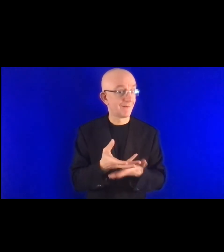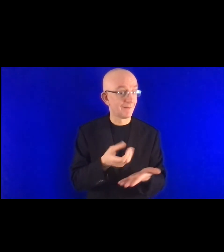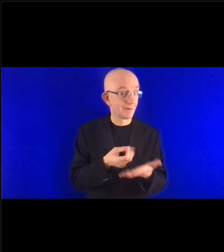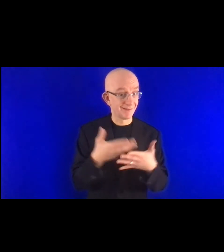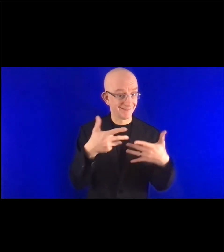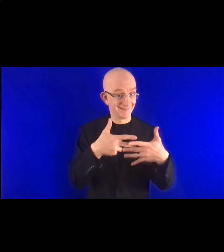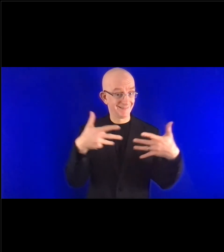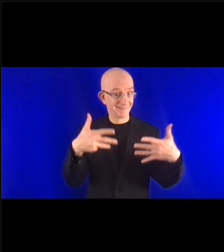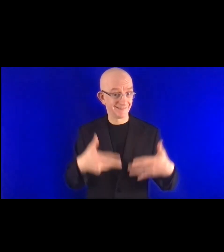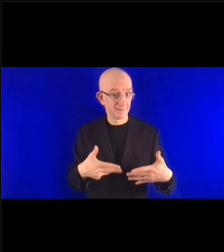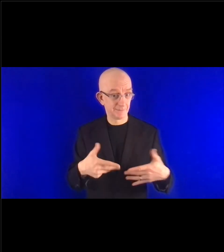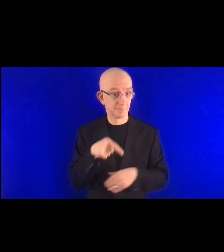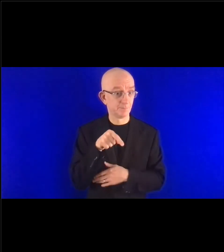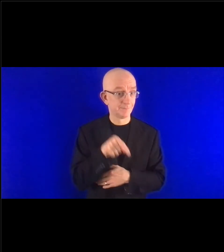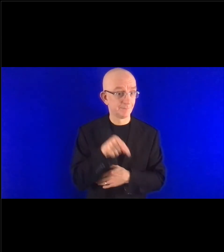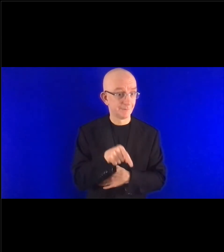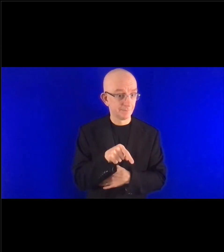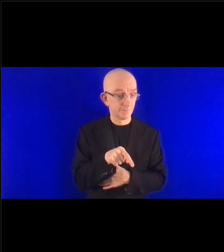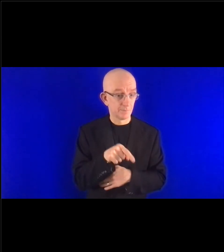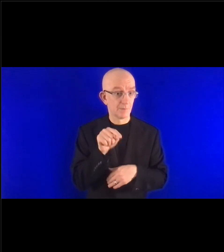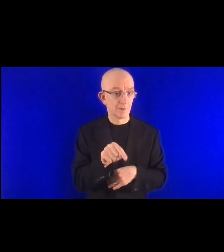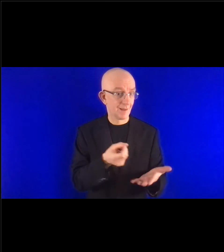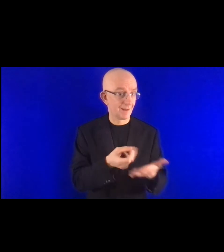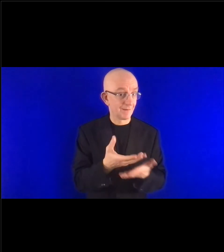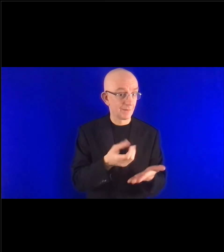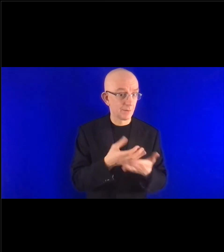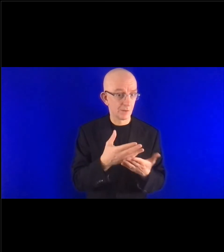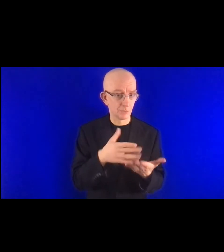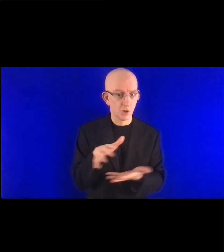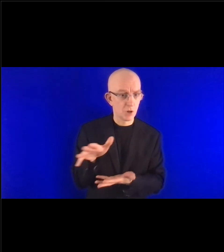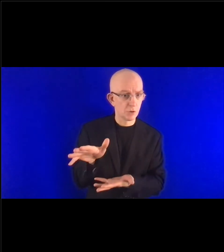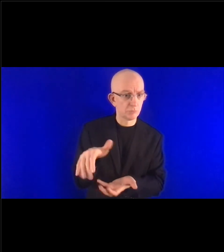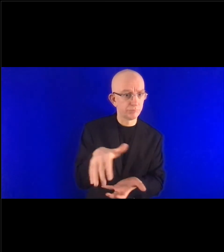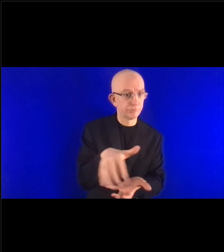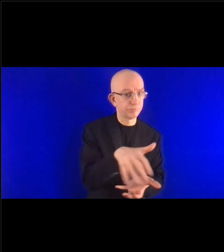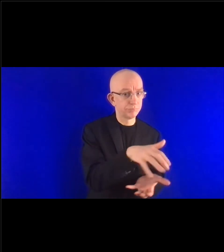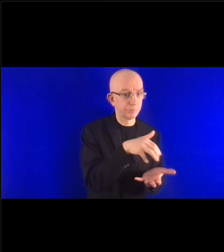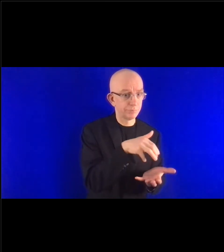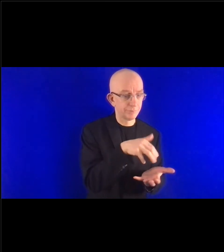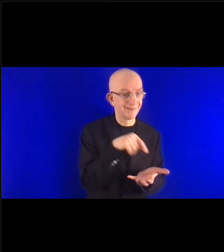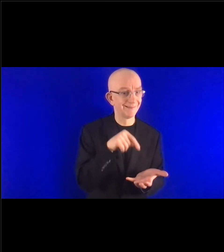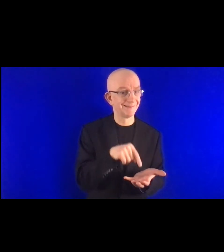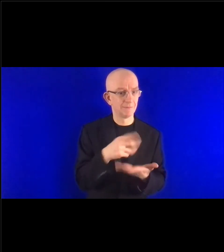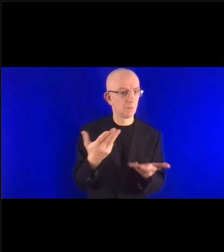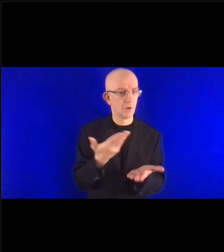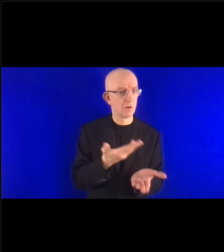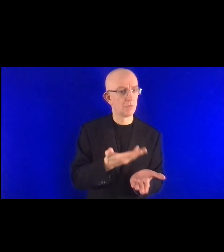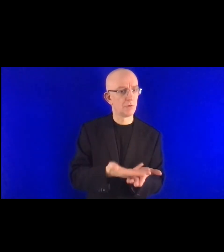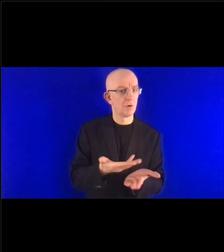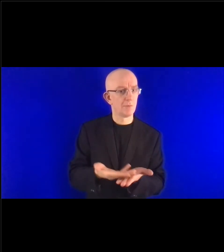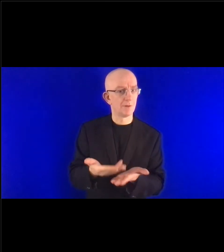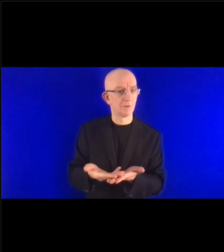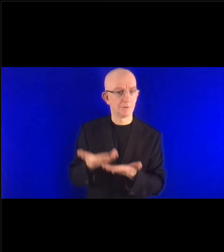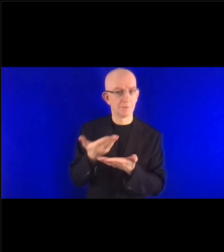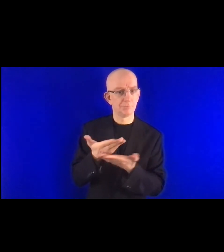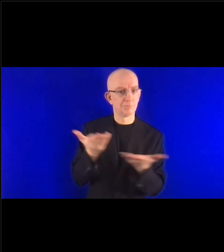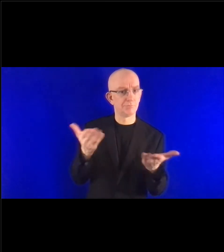rehabilitation professions. On the other hand, Uganda Bureau of Statistics started